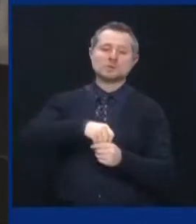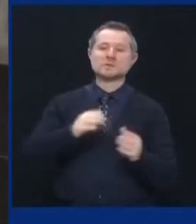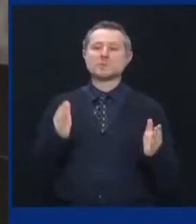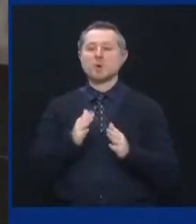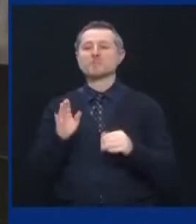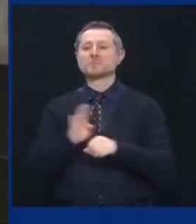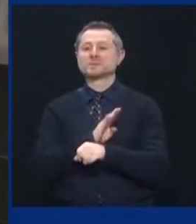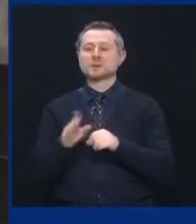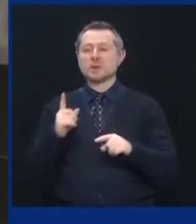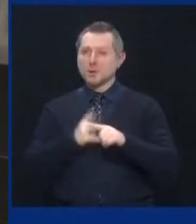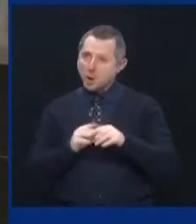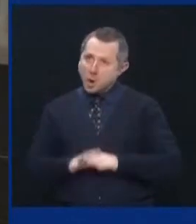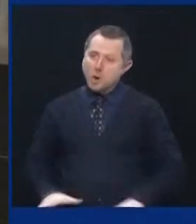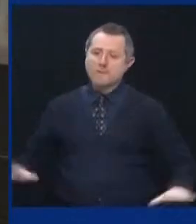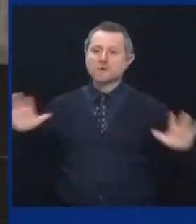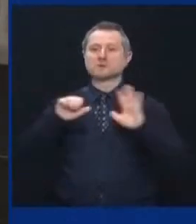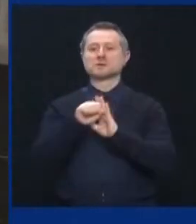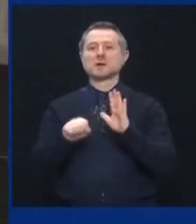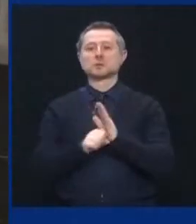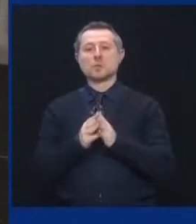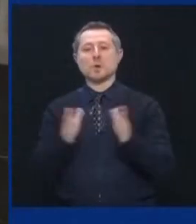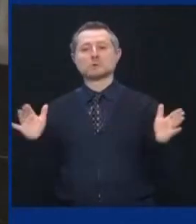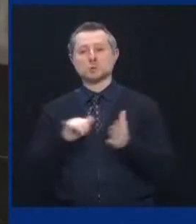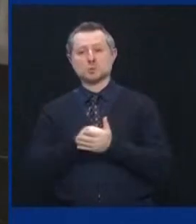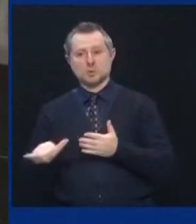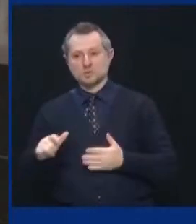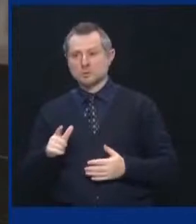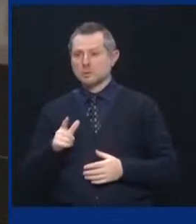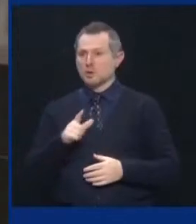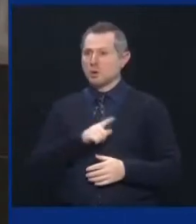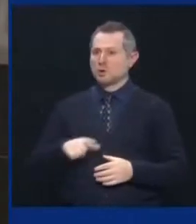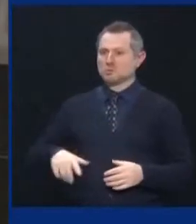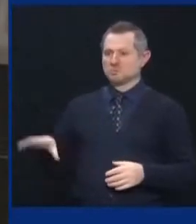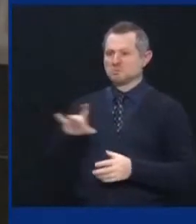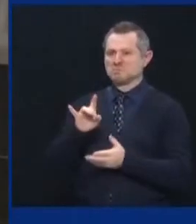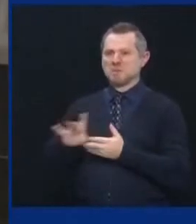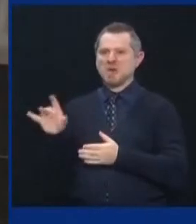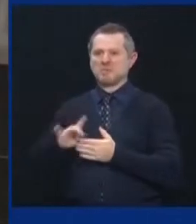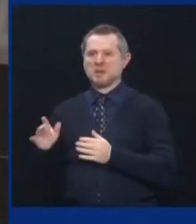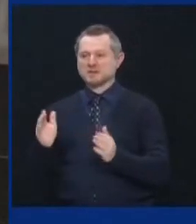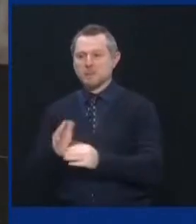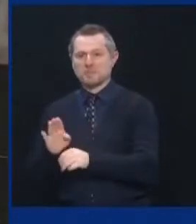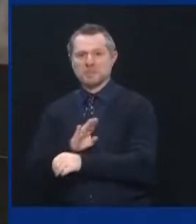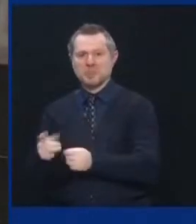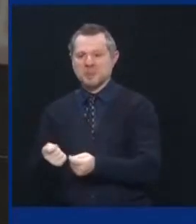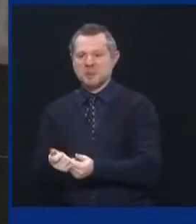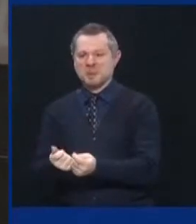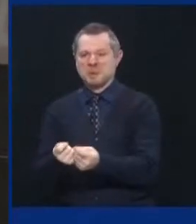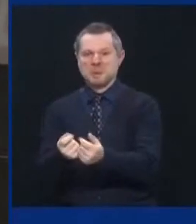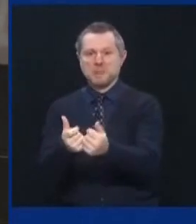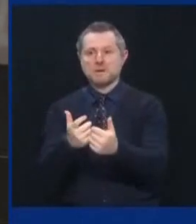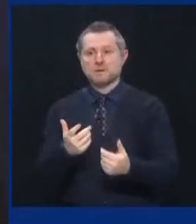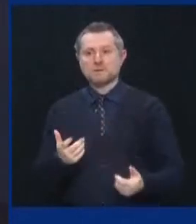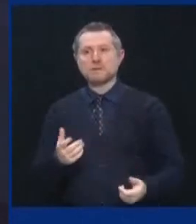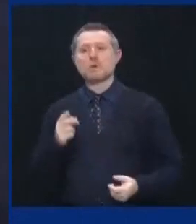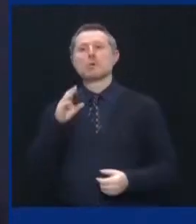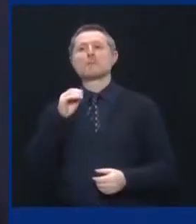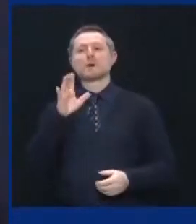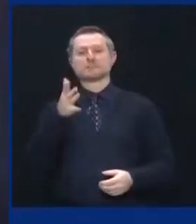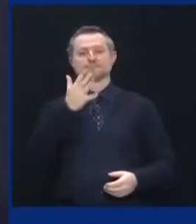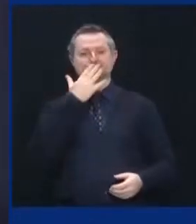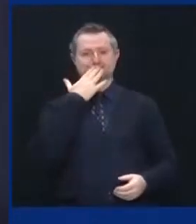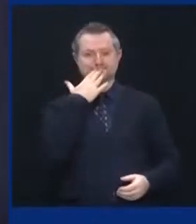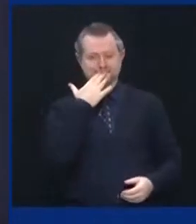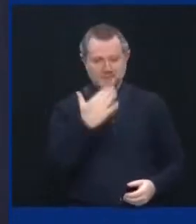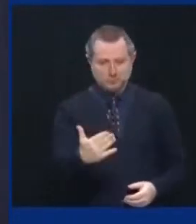that there are loopholes and landlords are taking advantage of evicting small businesses. Okay. Thank you, Mr.